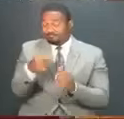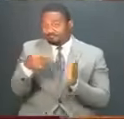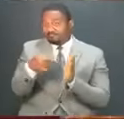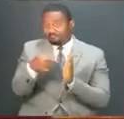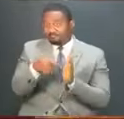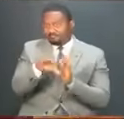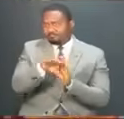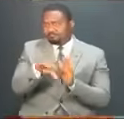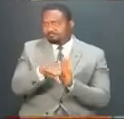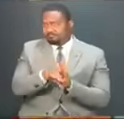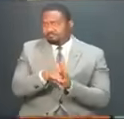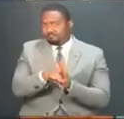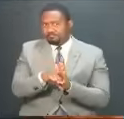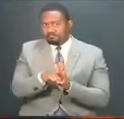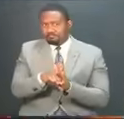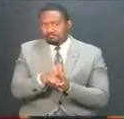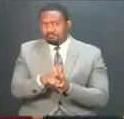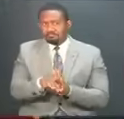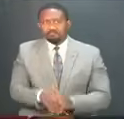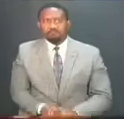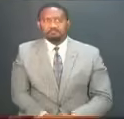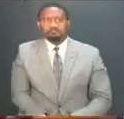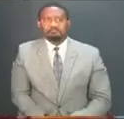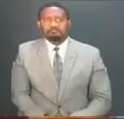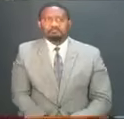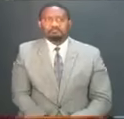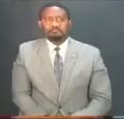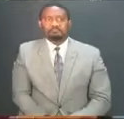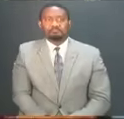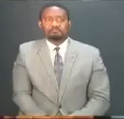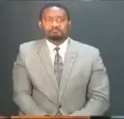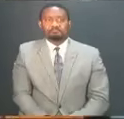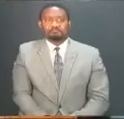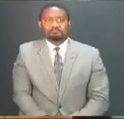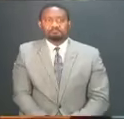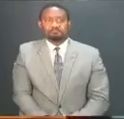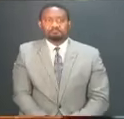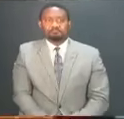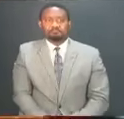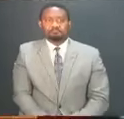the Constitution. I so submit, Mr. Speaker. Thank you.